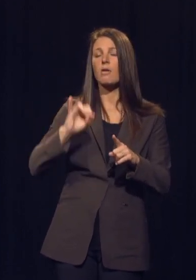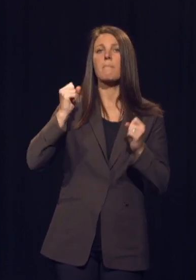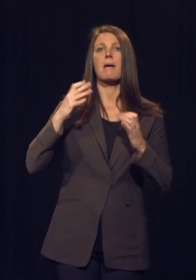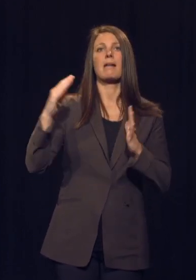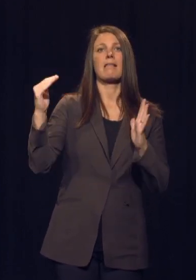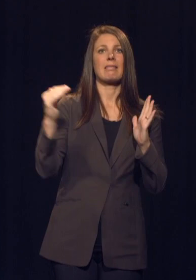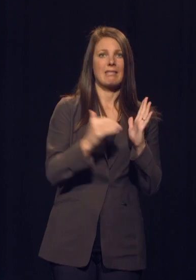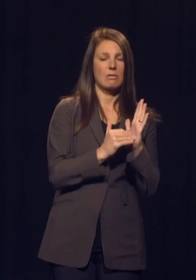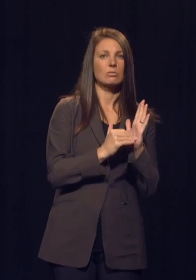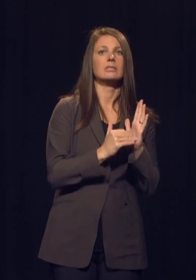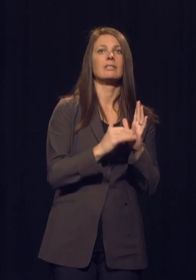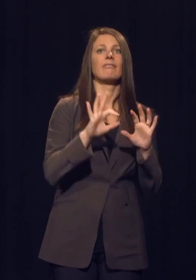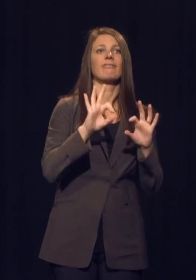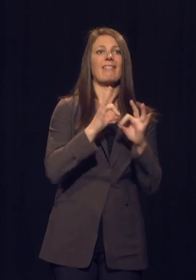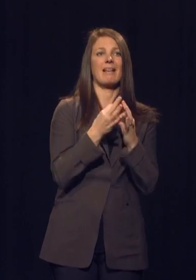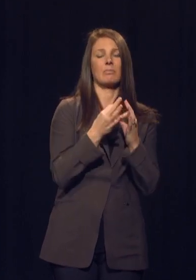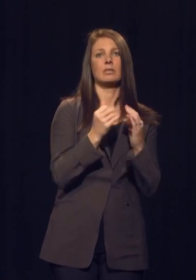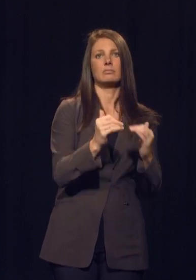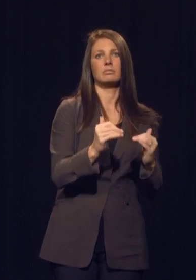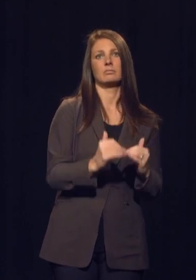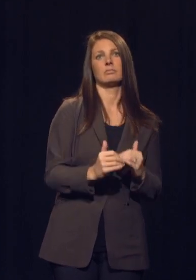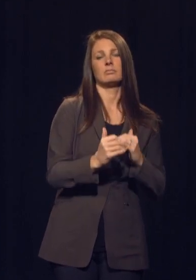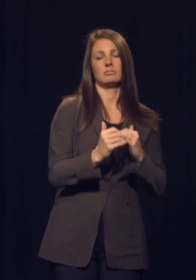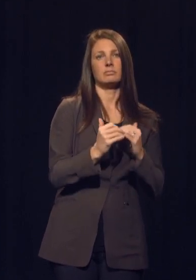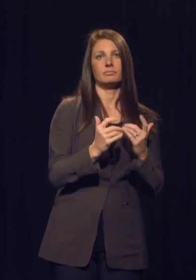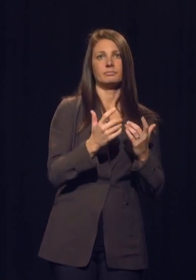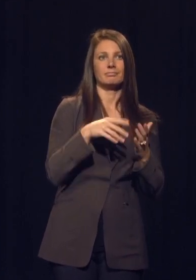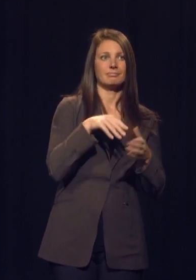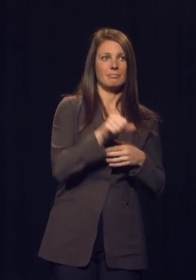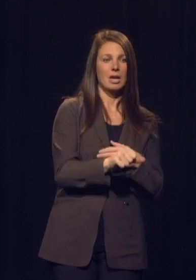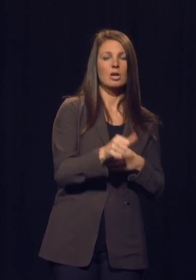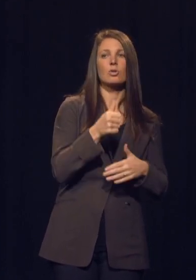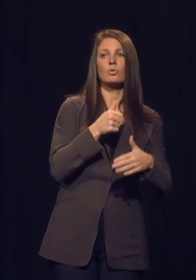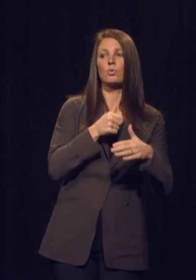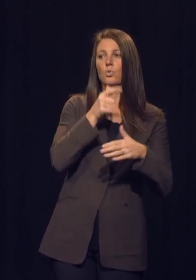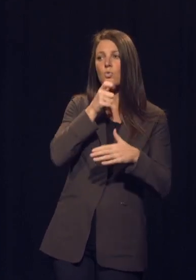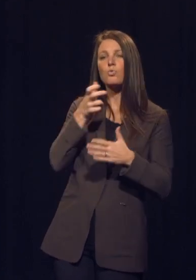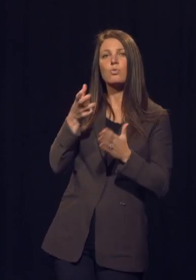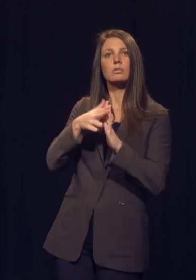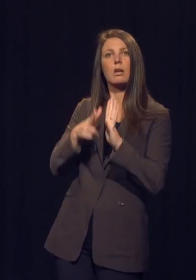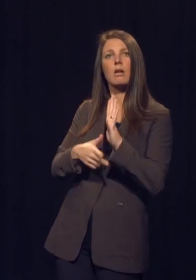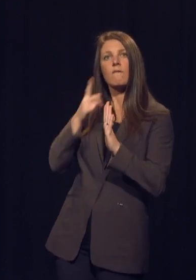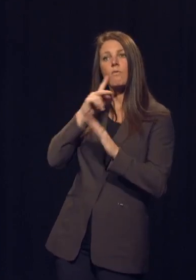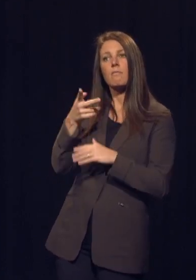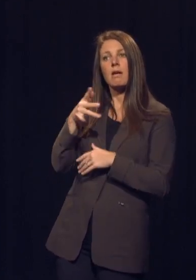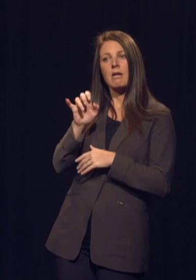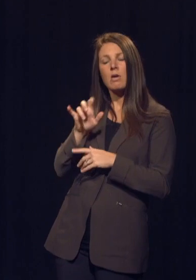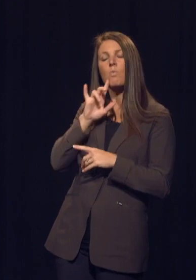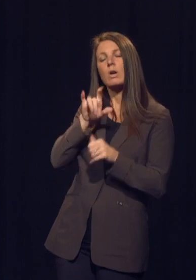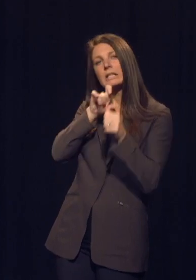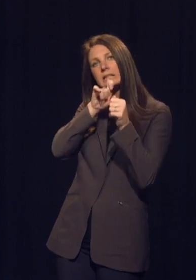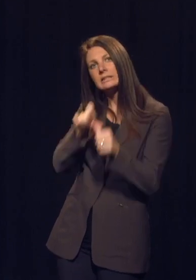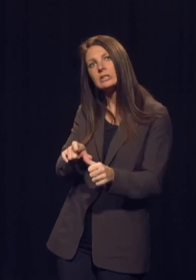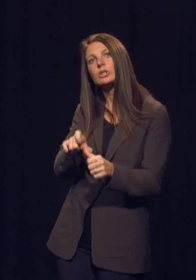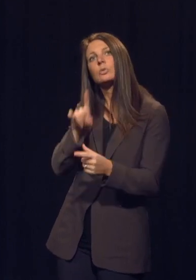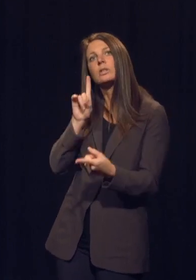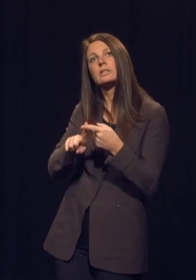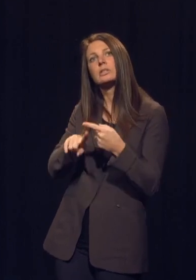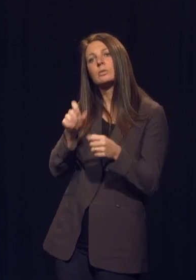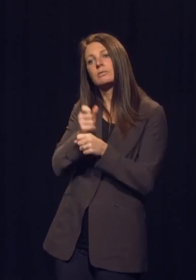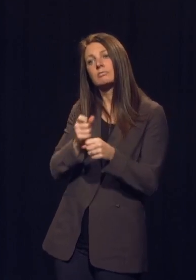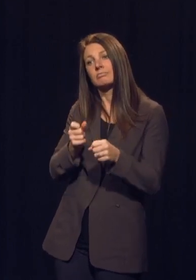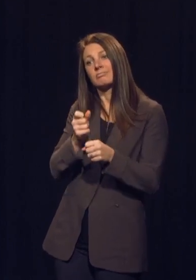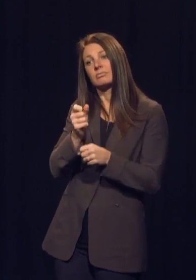middle income families enrolled in health coverage through Pennie, and will now continue to do so through